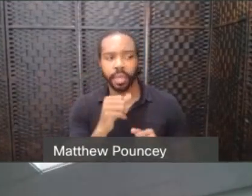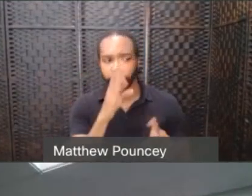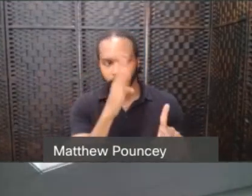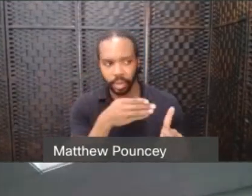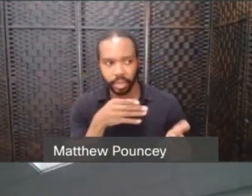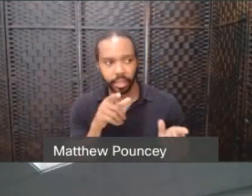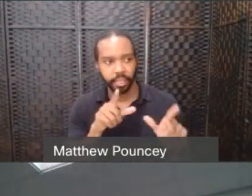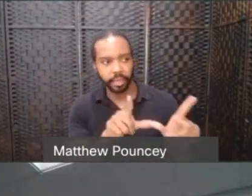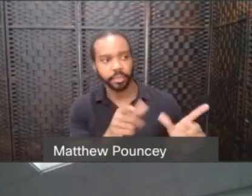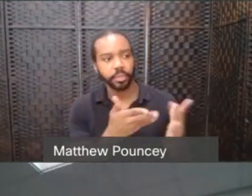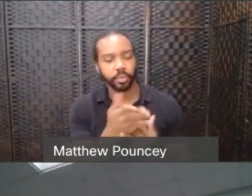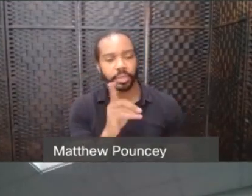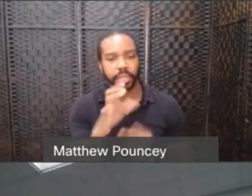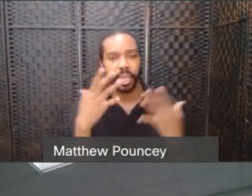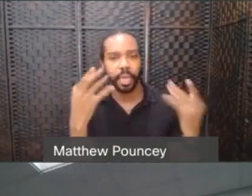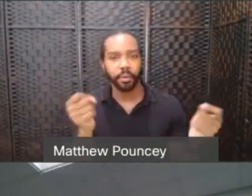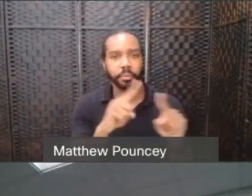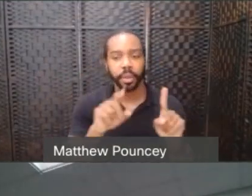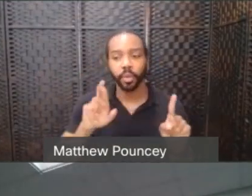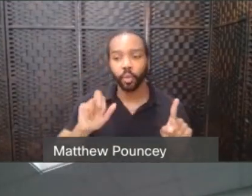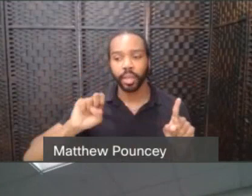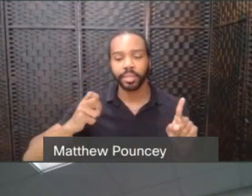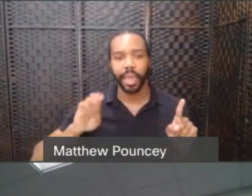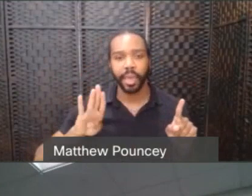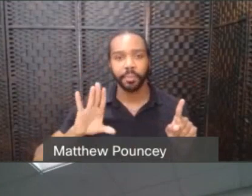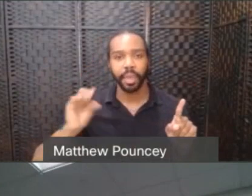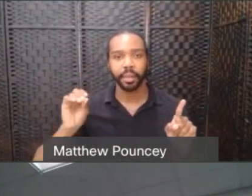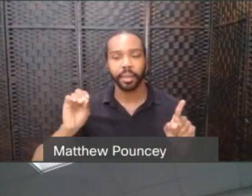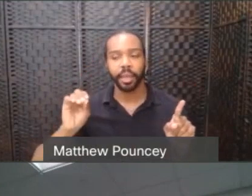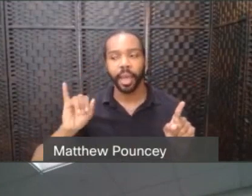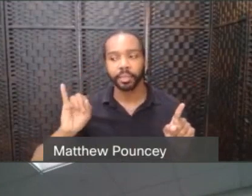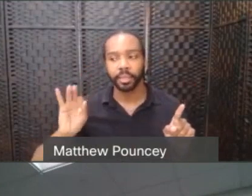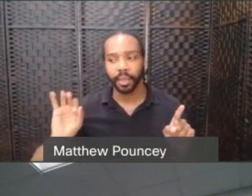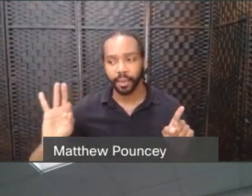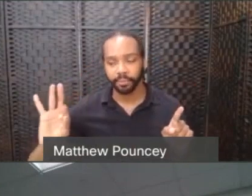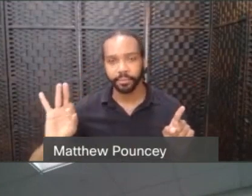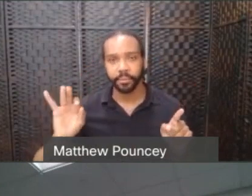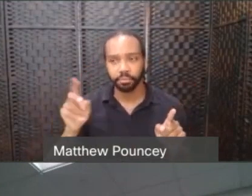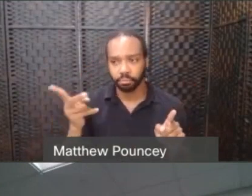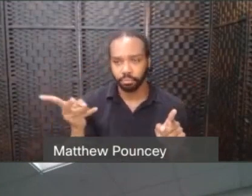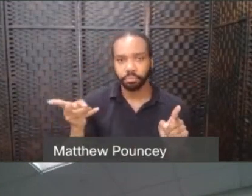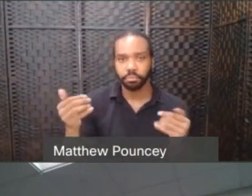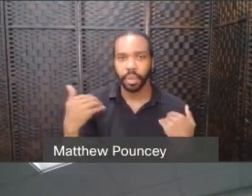Health, while ResHabs and ICFs are. Can DC Health clarify?